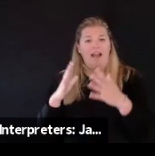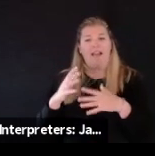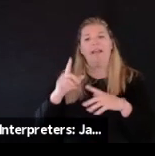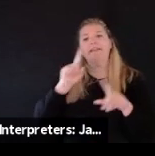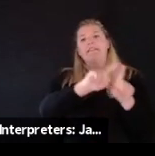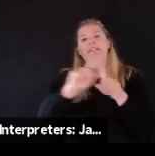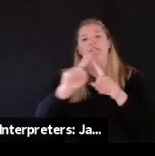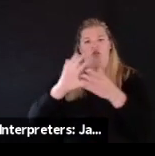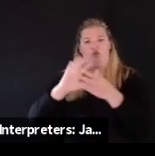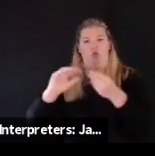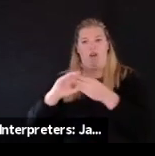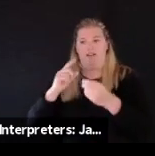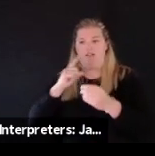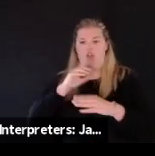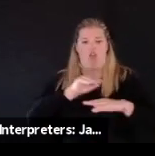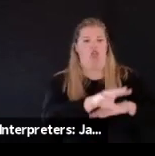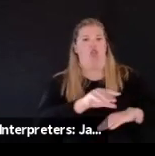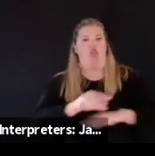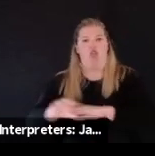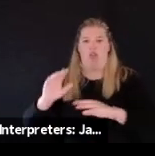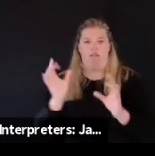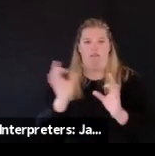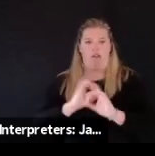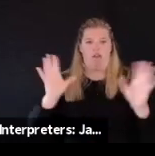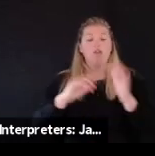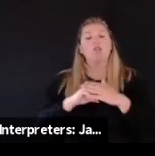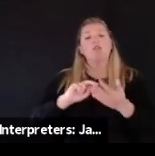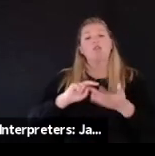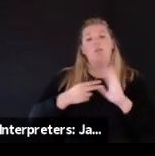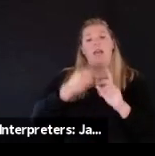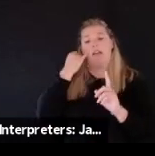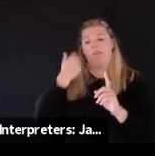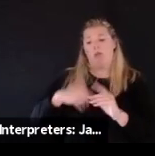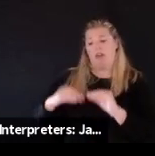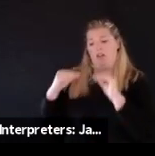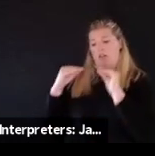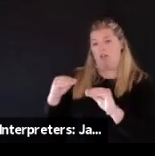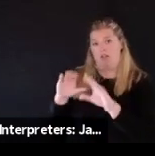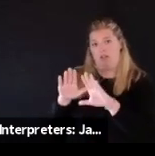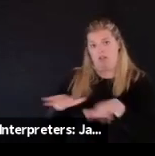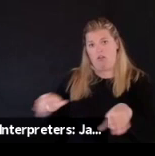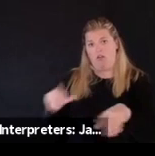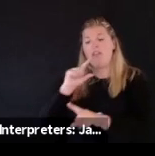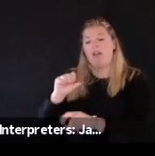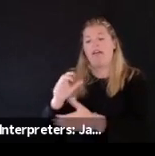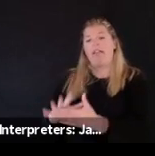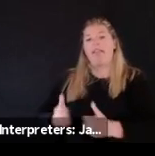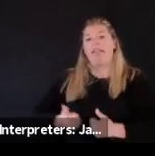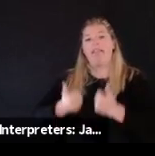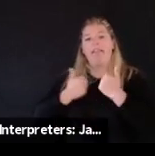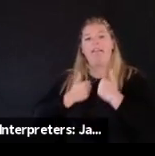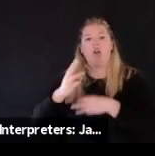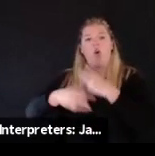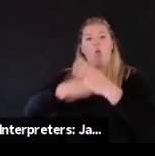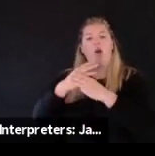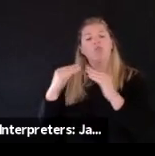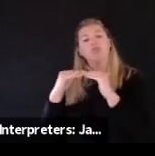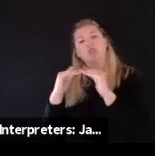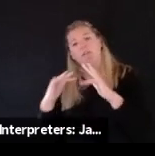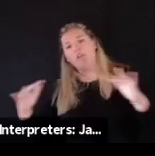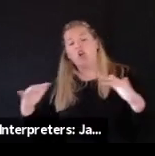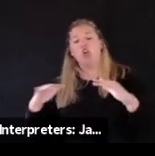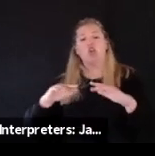So again, we help build their ability to live in a world that is diverse, that is rich with difference, that